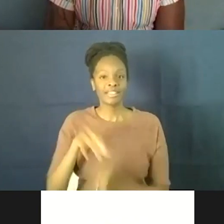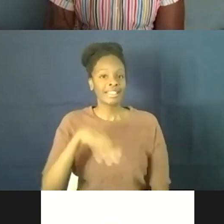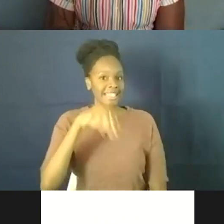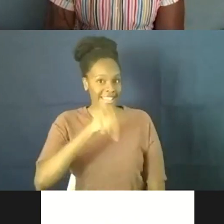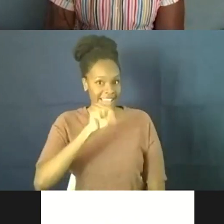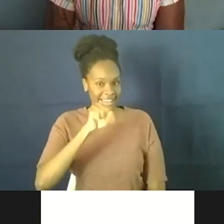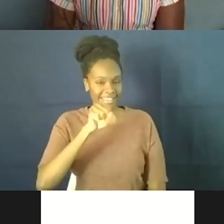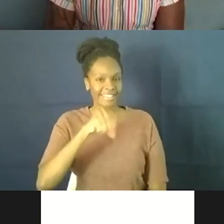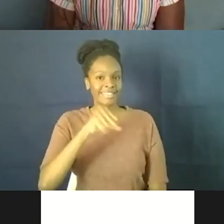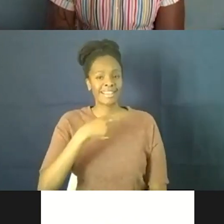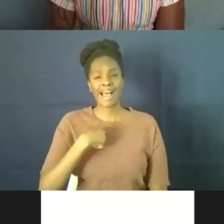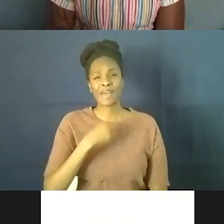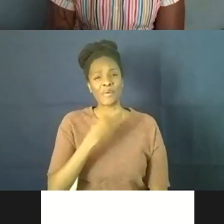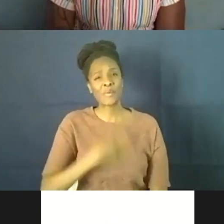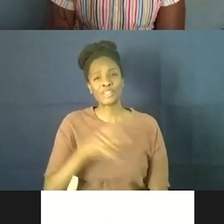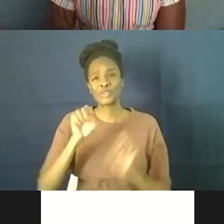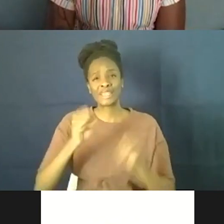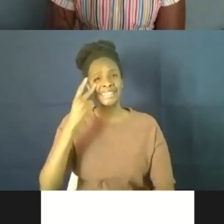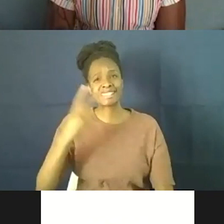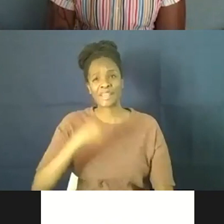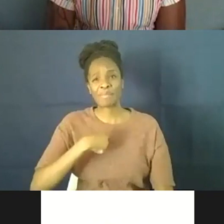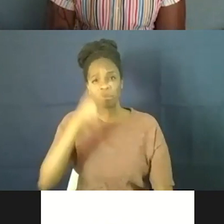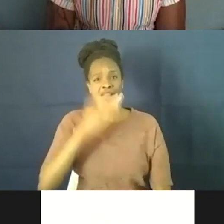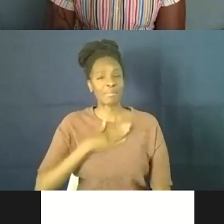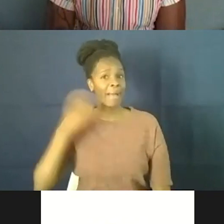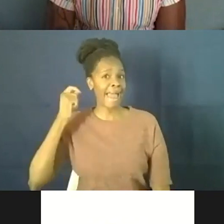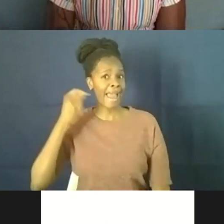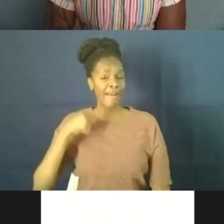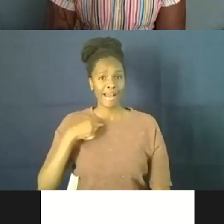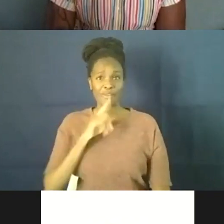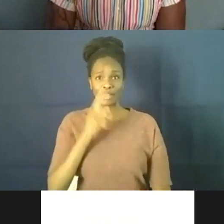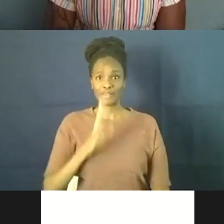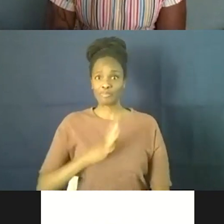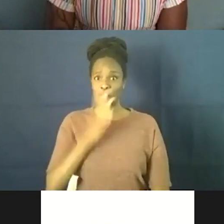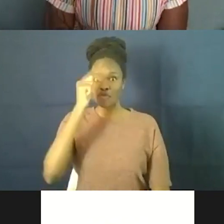I don't know. I wish you could see me. I wish you could see me because I got my hair done for this, but whatever.